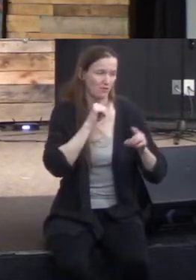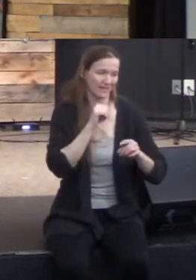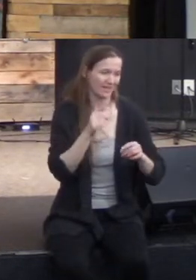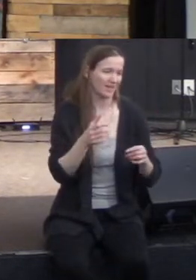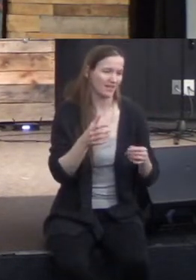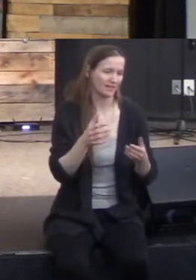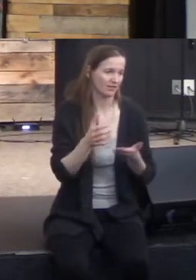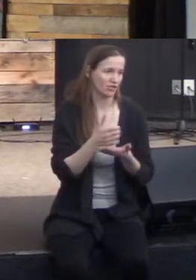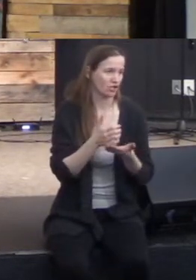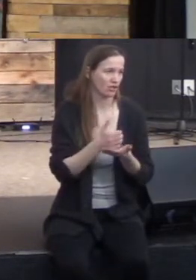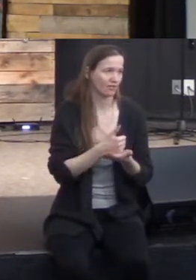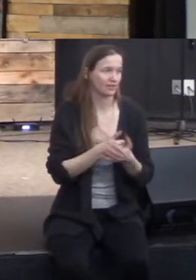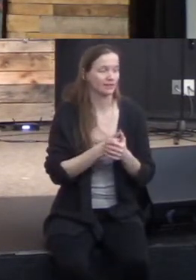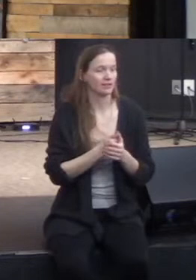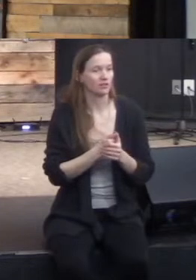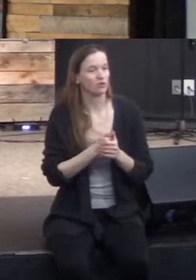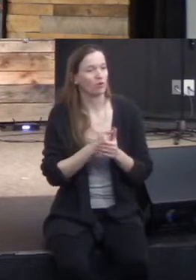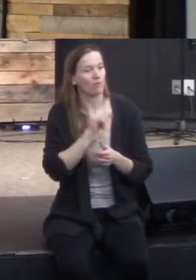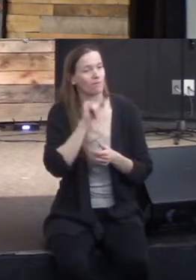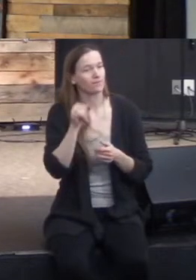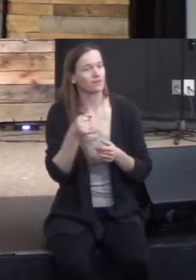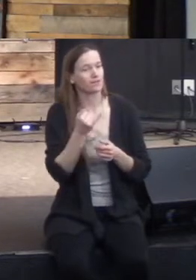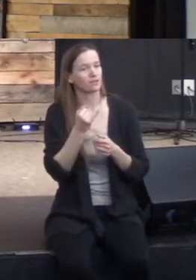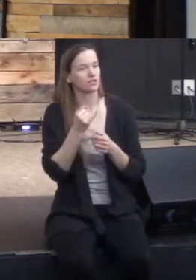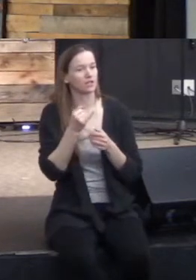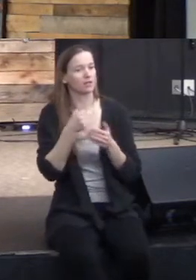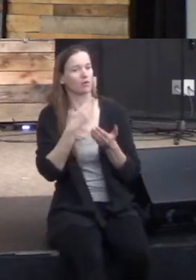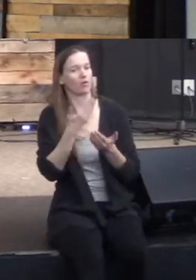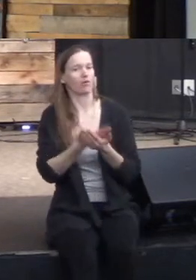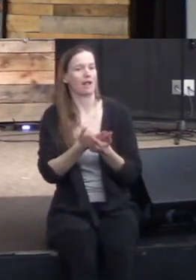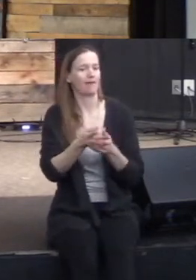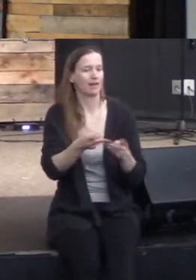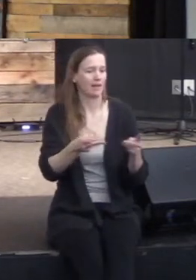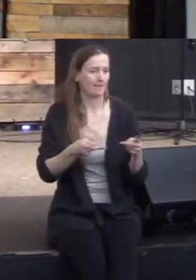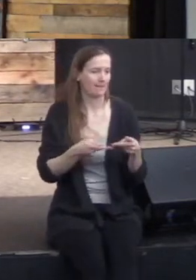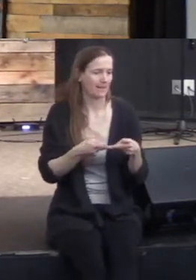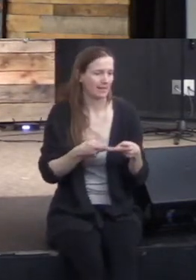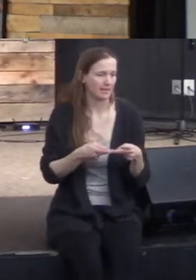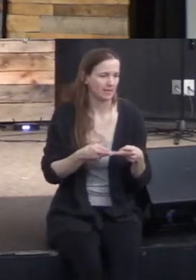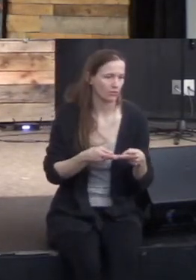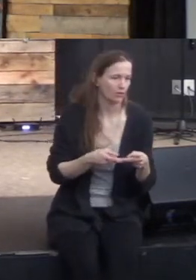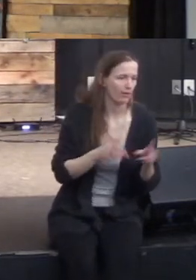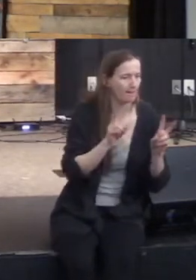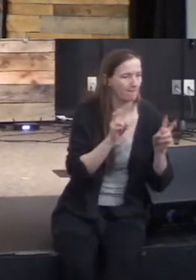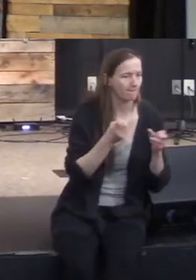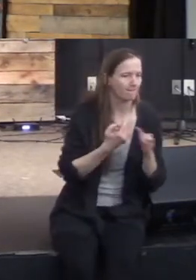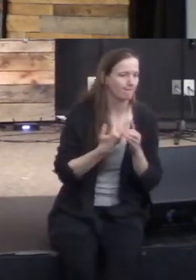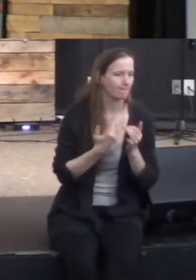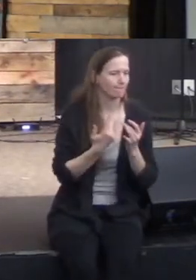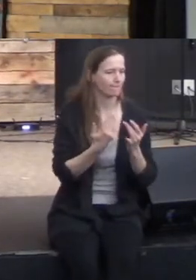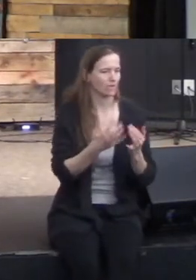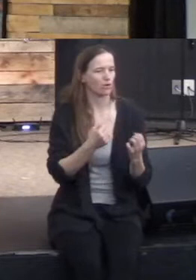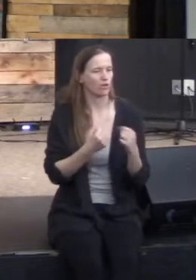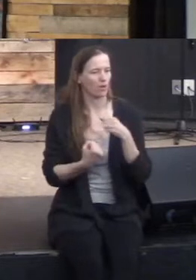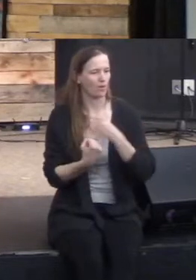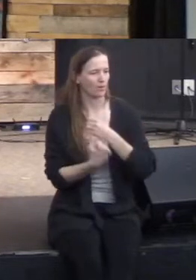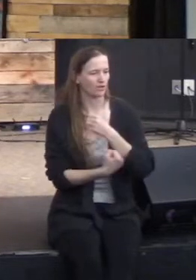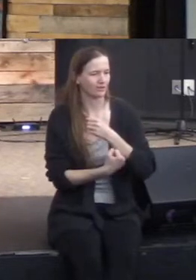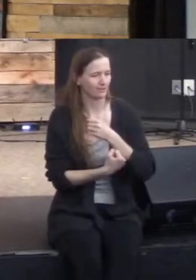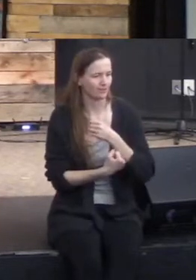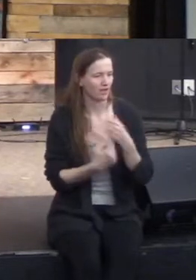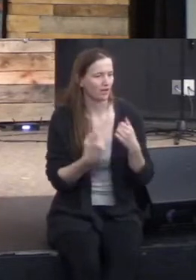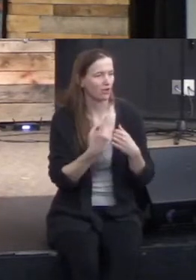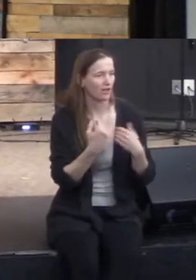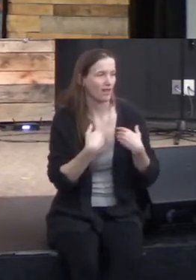Jacob comes to this place where he's burned all of his bridges. He has nowhere to go except back home, where his